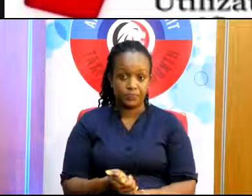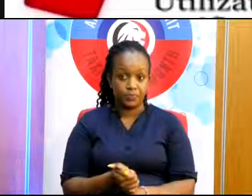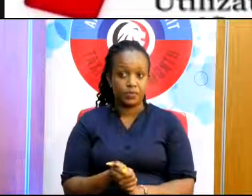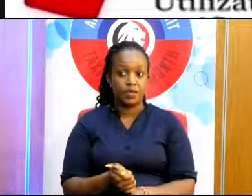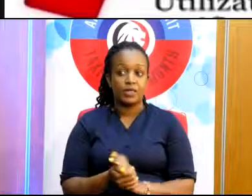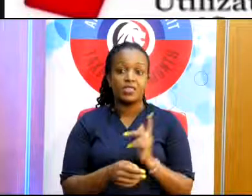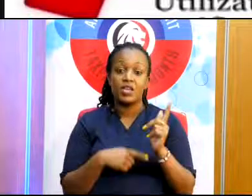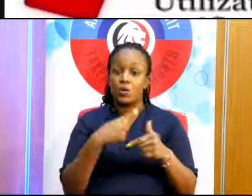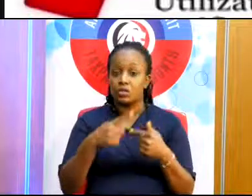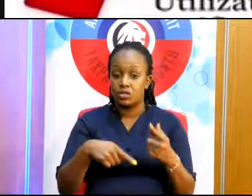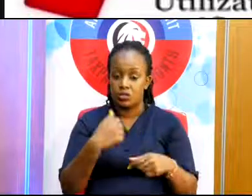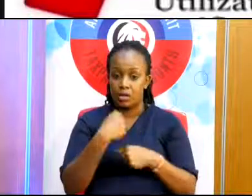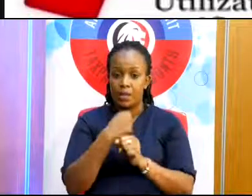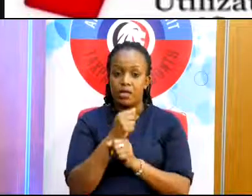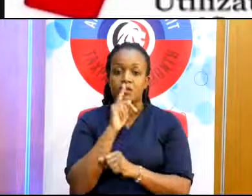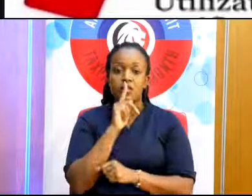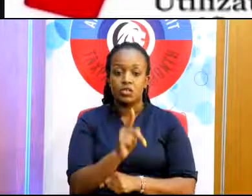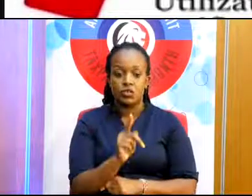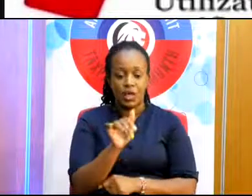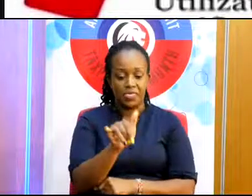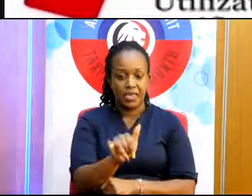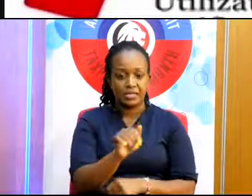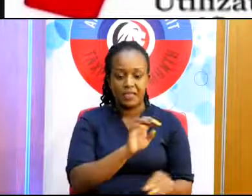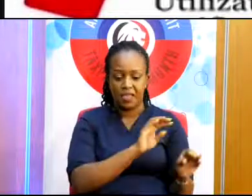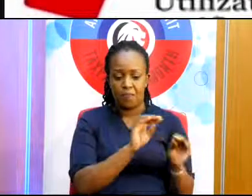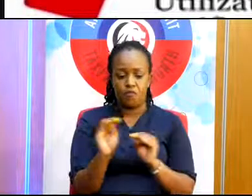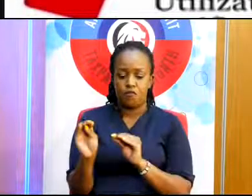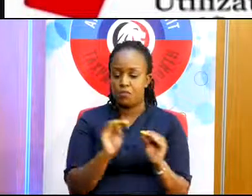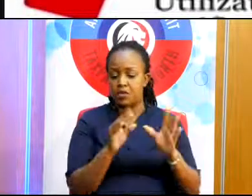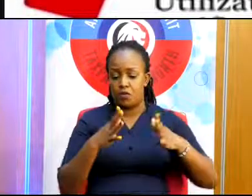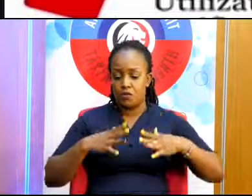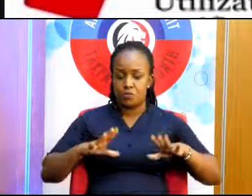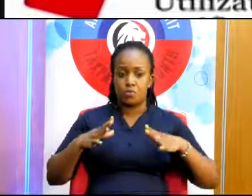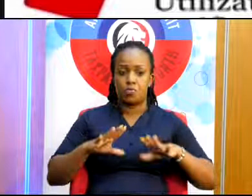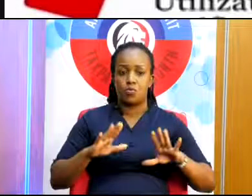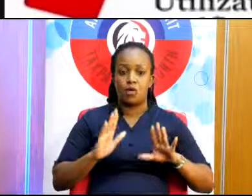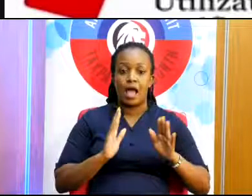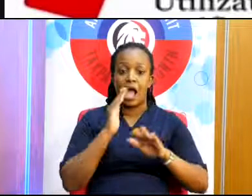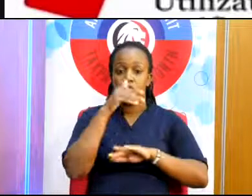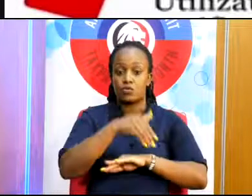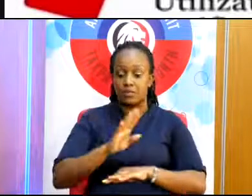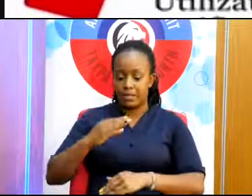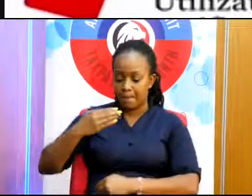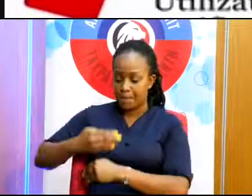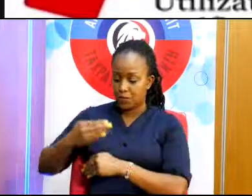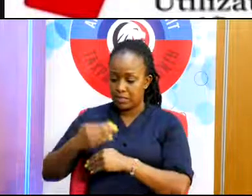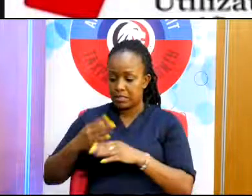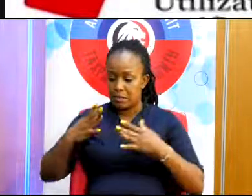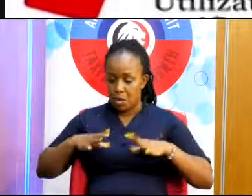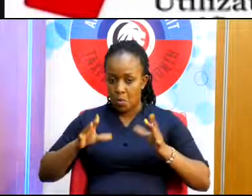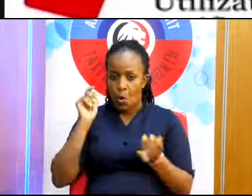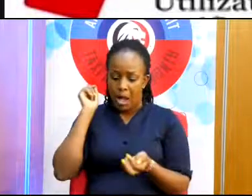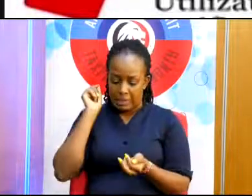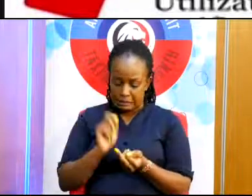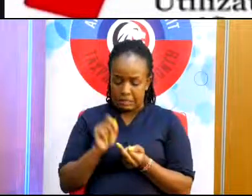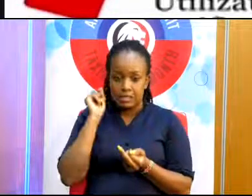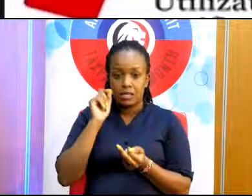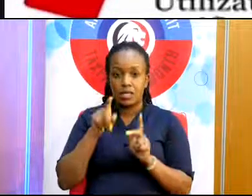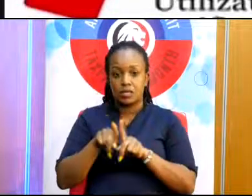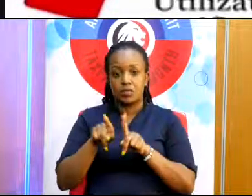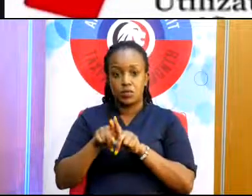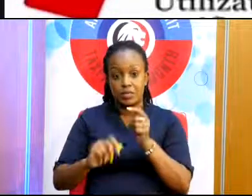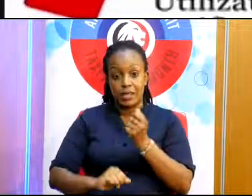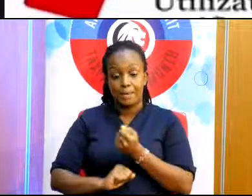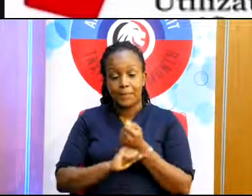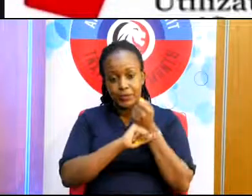We continued ensuring that the movement of people across the borders, people were tested and supported. Those who were